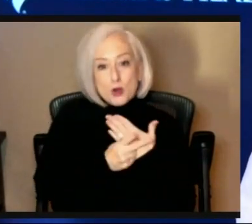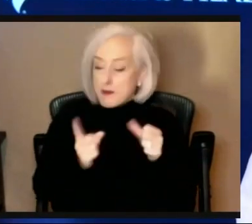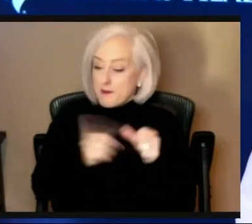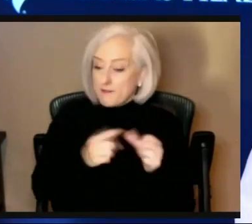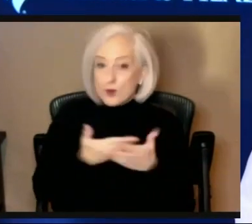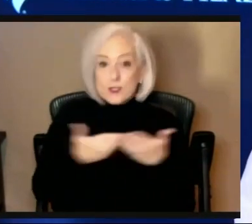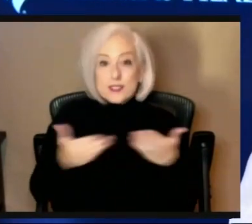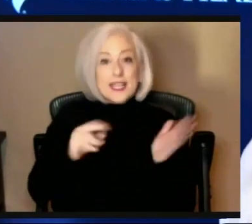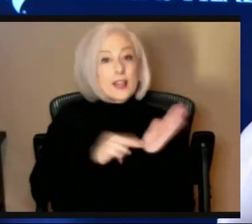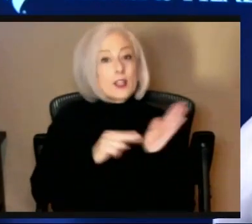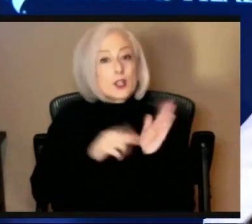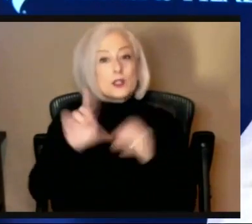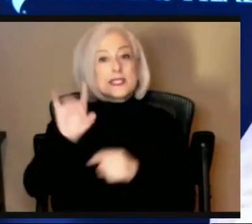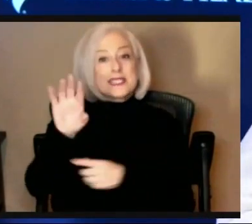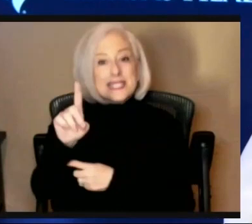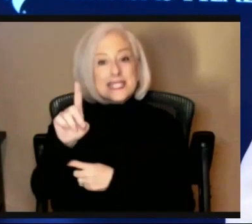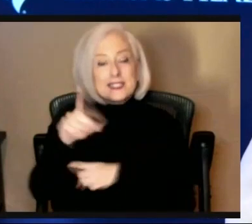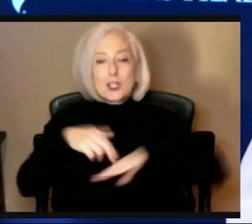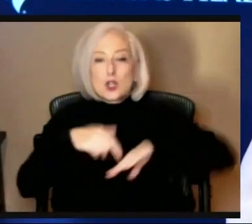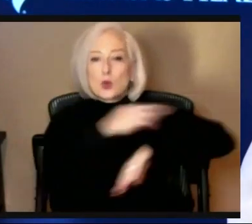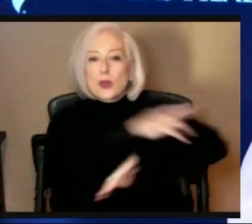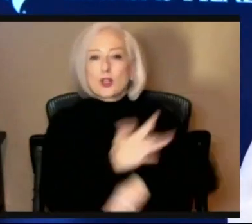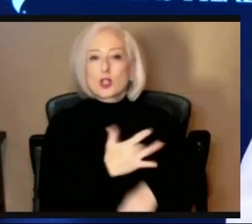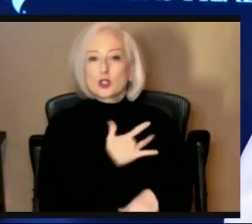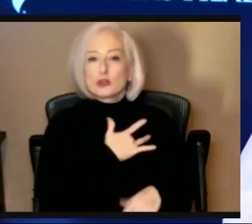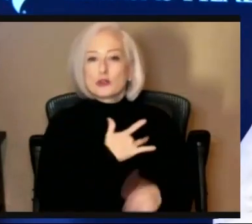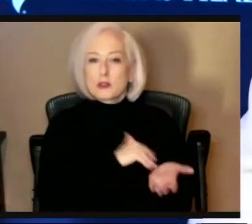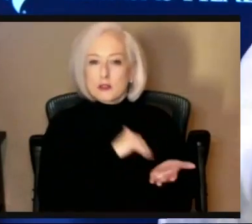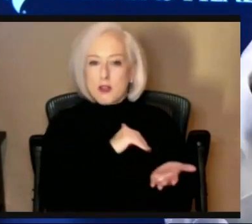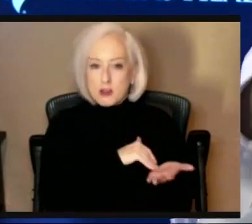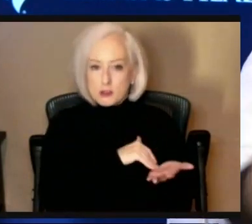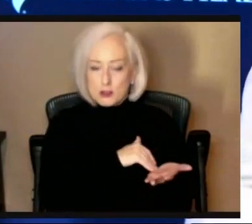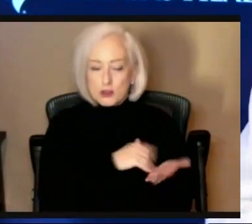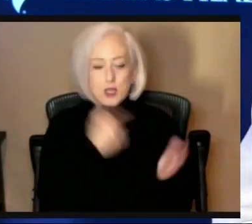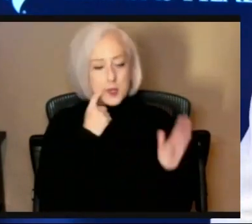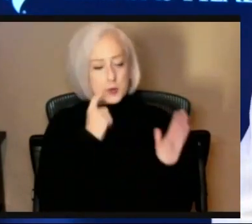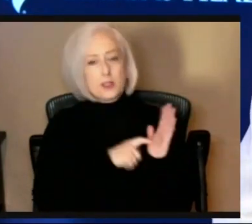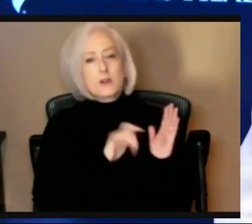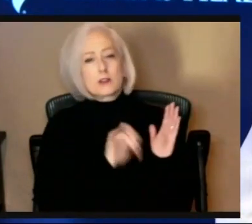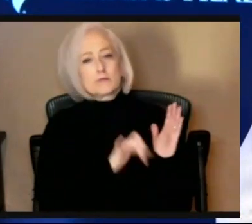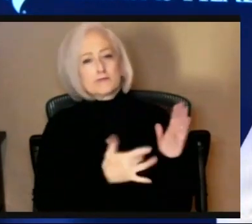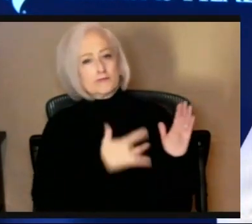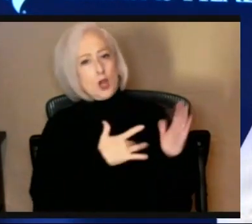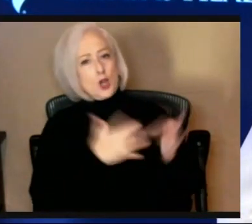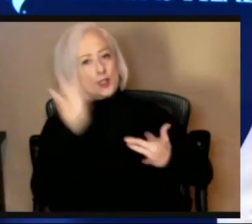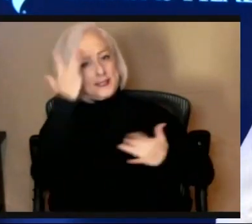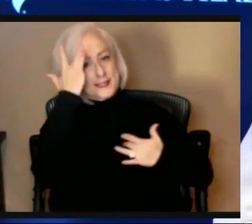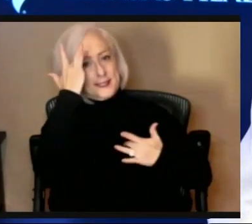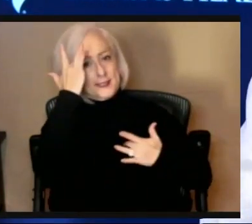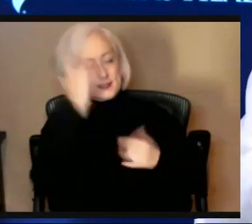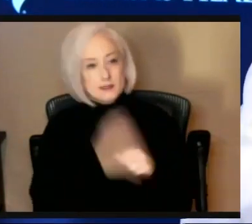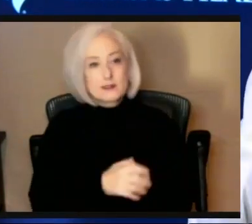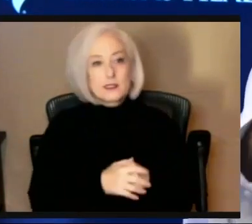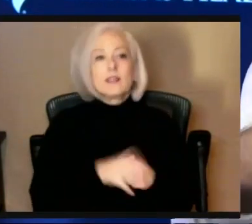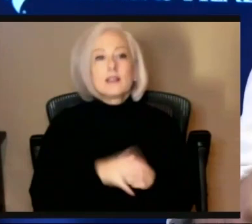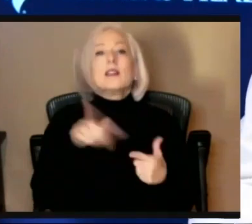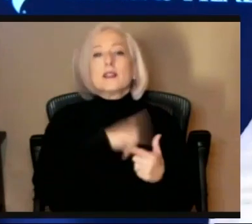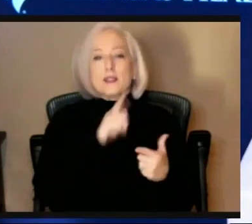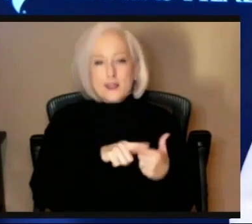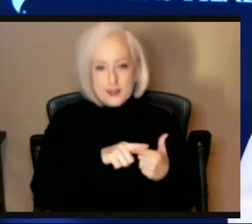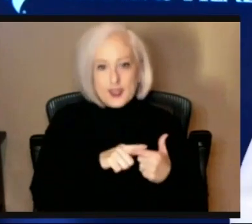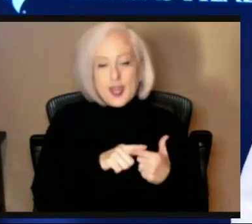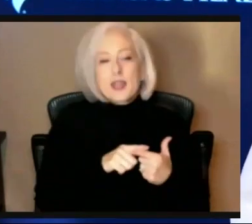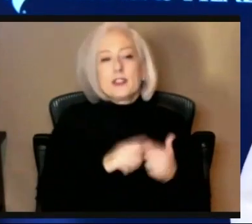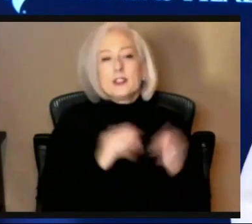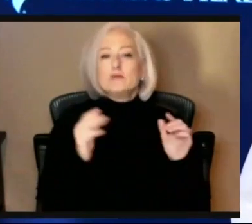we referred him to a cardiologist because we noticed signs of heart disease, which then gets you in touch with the right physicians to